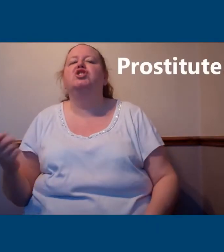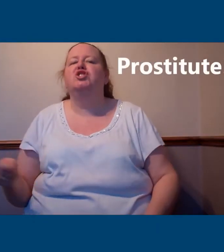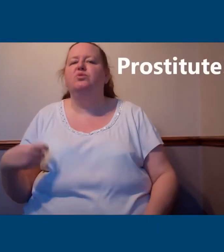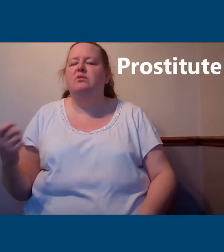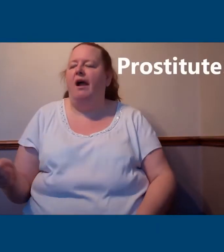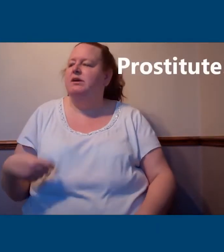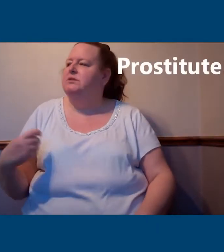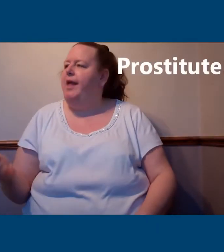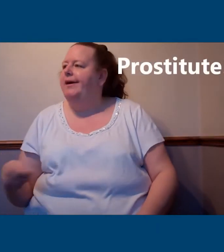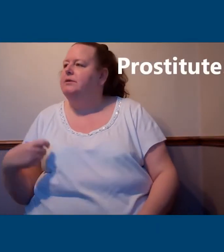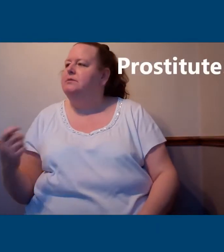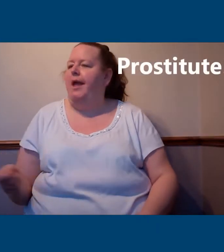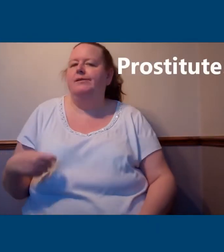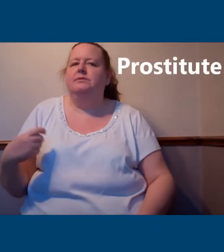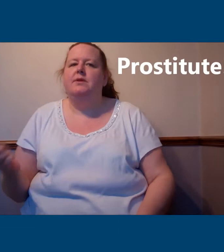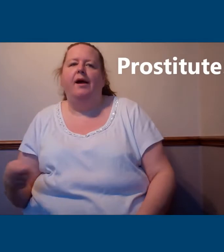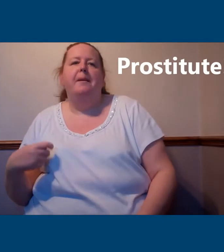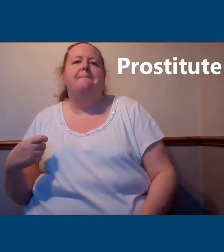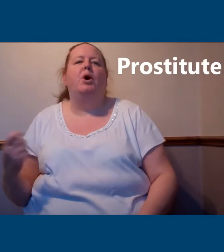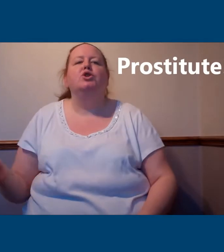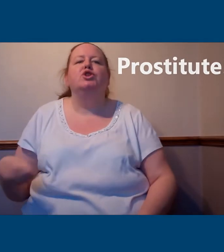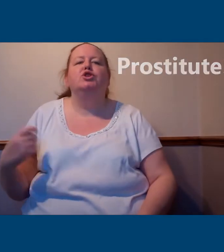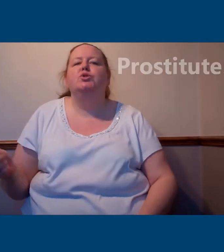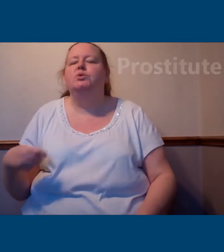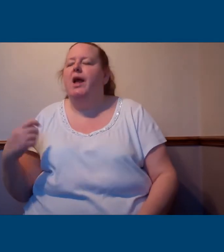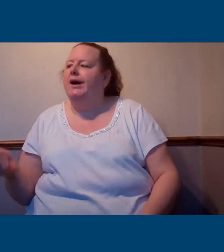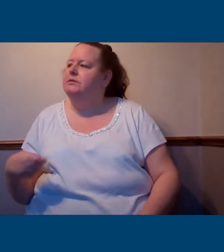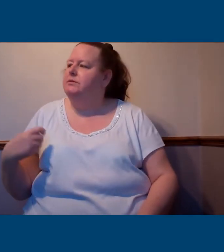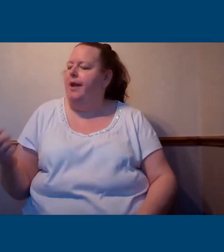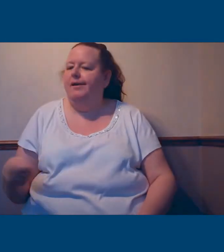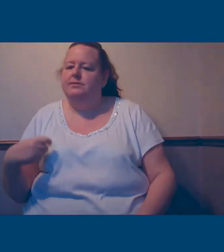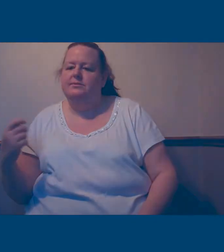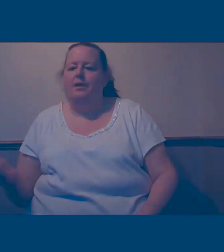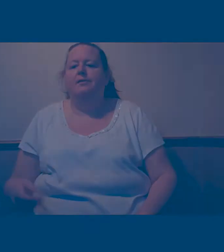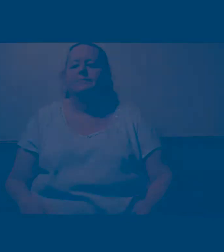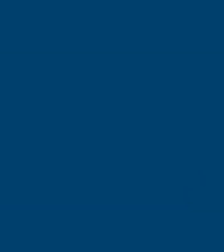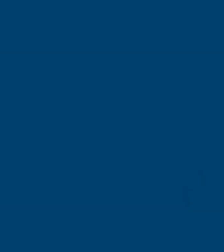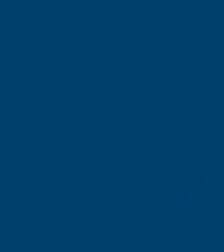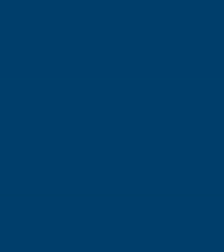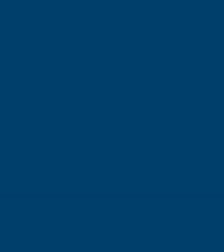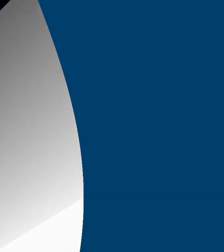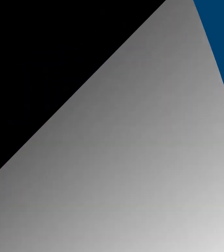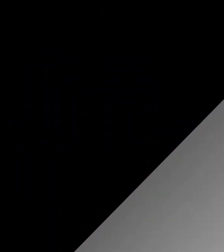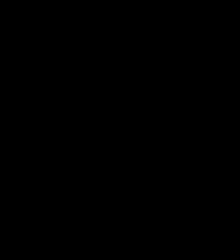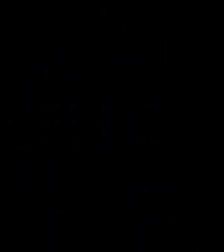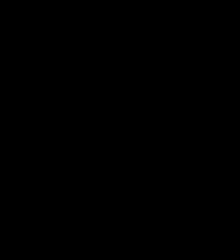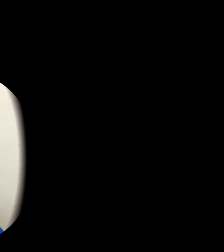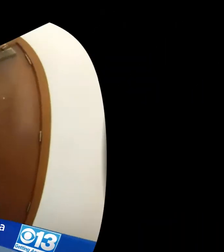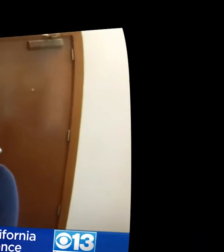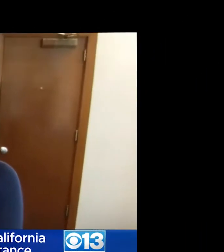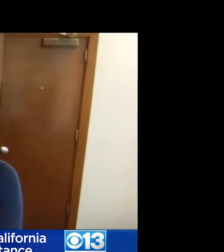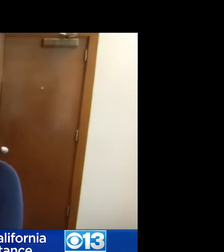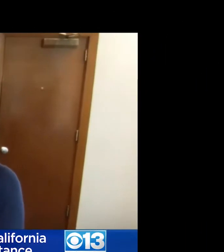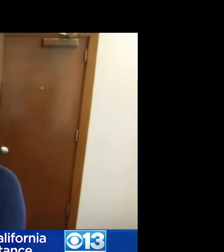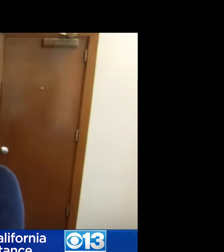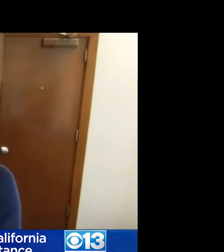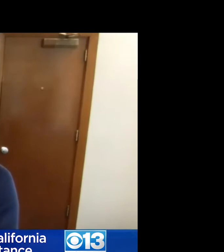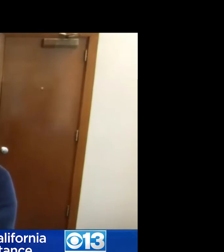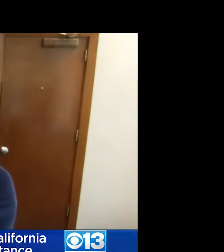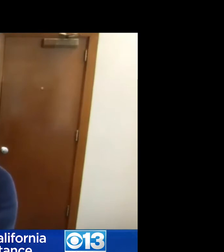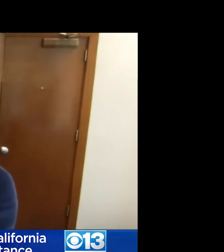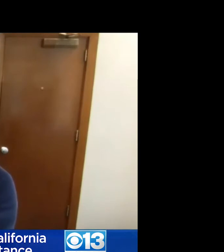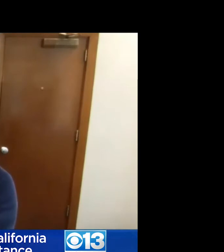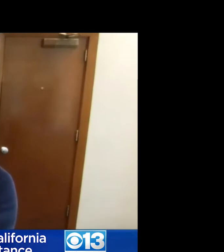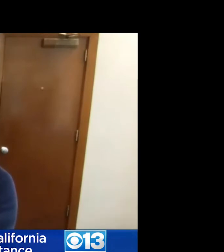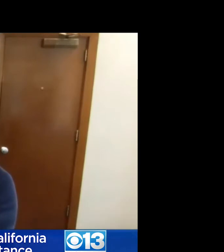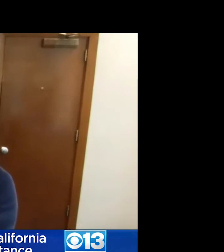the price, but you also own the mistake, and you don't ever make it again. And you have my word on that. She told me she